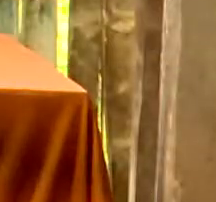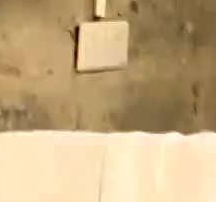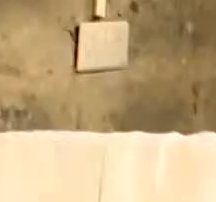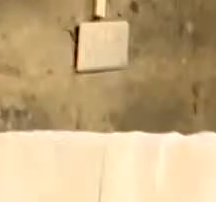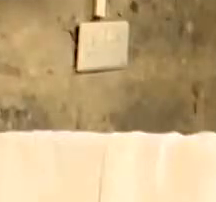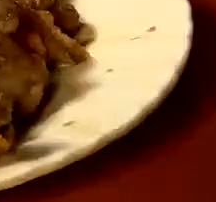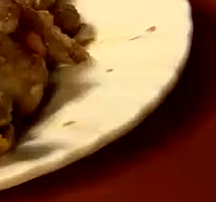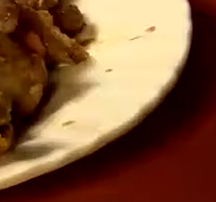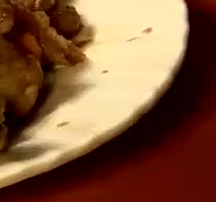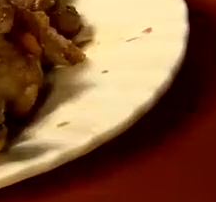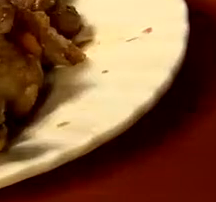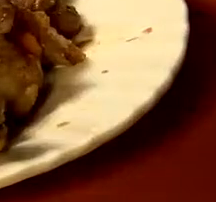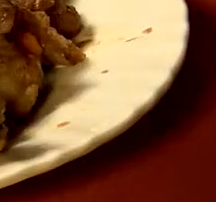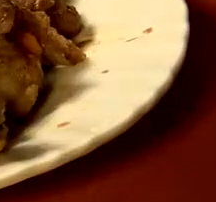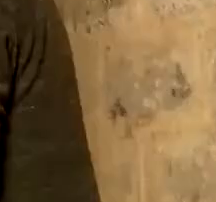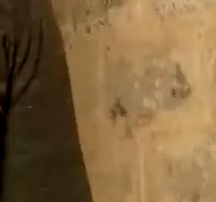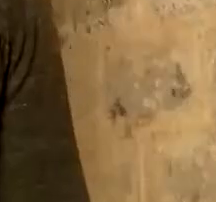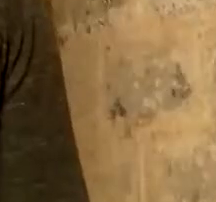ile kitu wewe nataka.